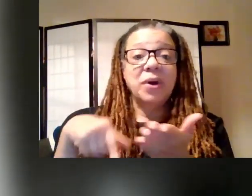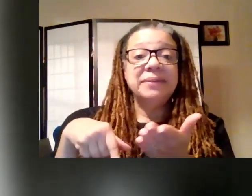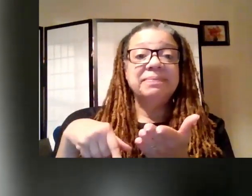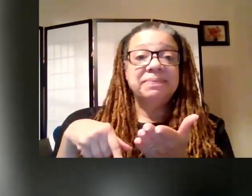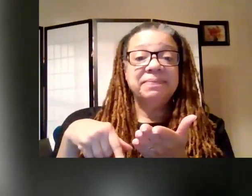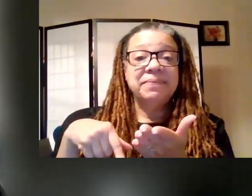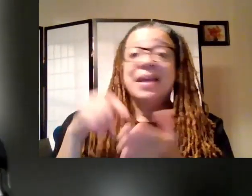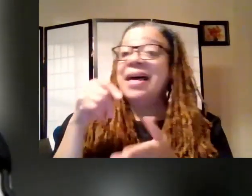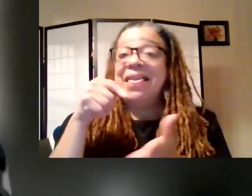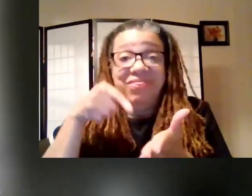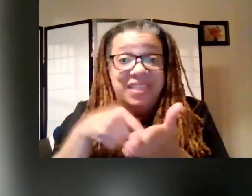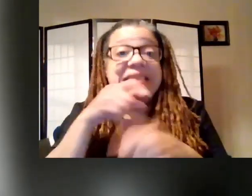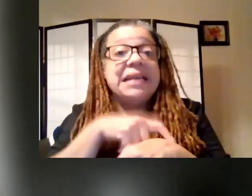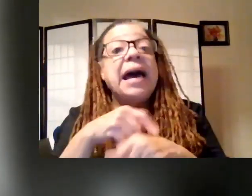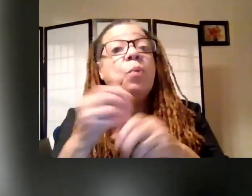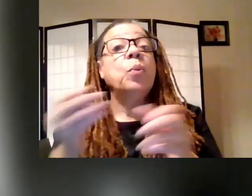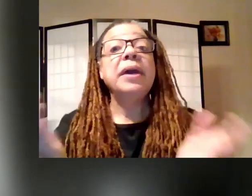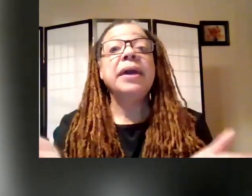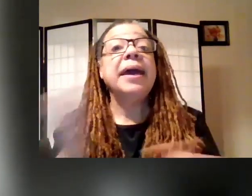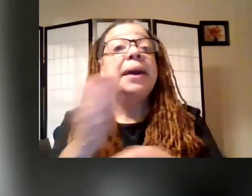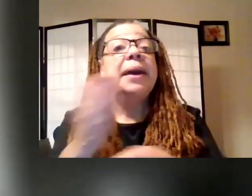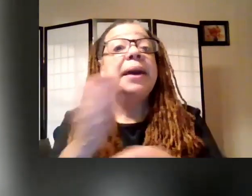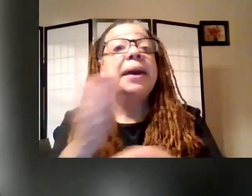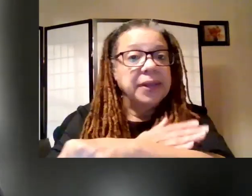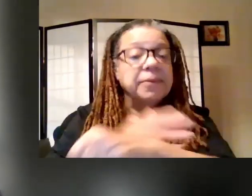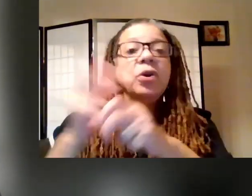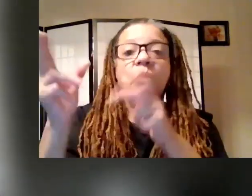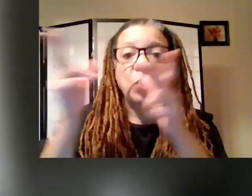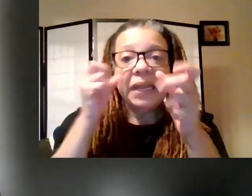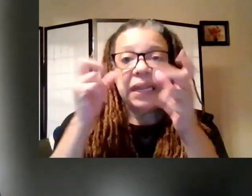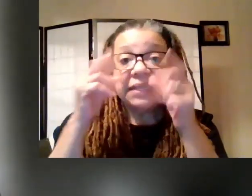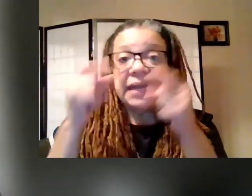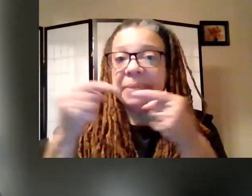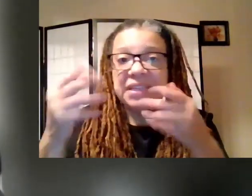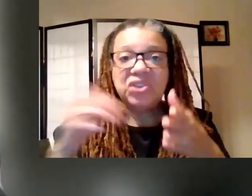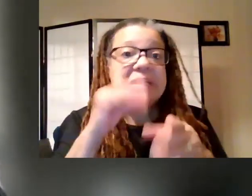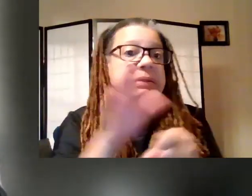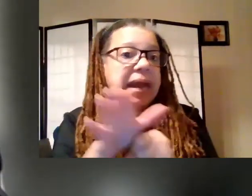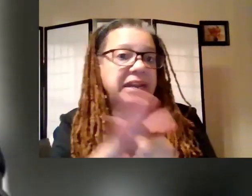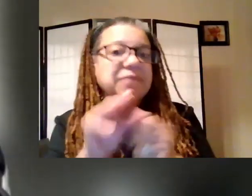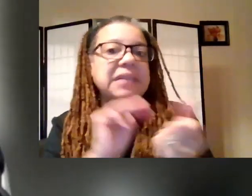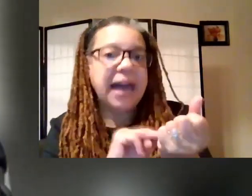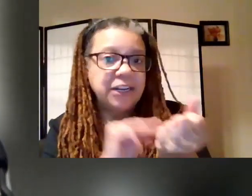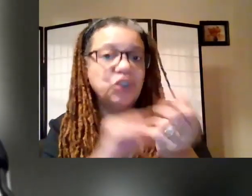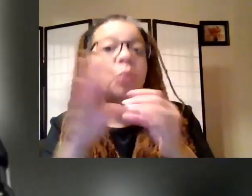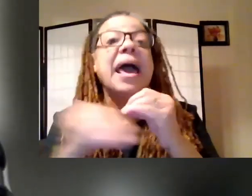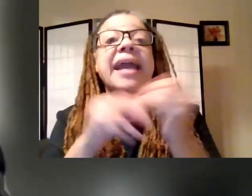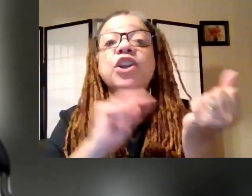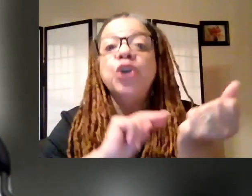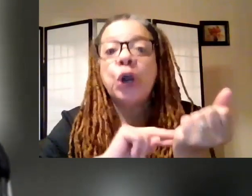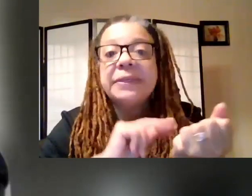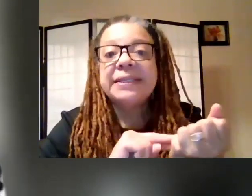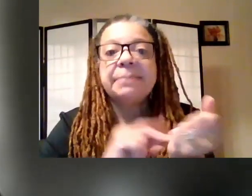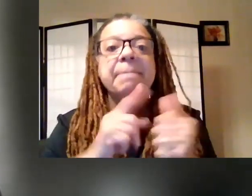then this cycle, we improved it. We listened to the opposition. The opposition said they didn't think there was enough doctors. So we added nurse practitioners,